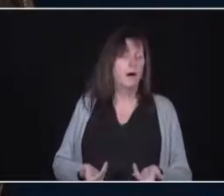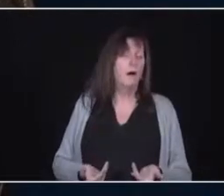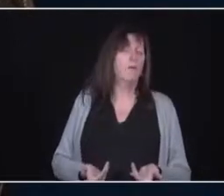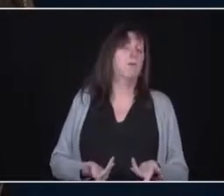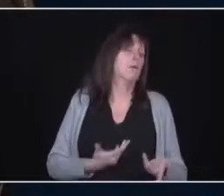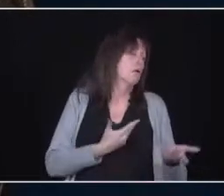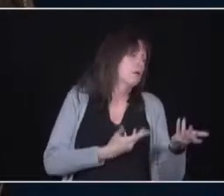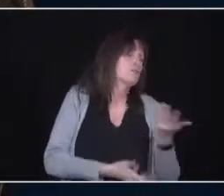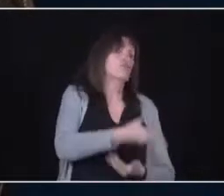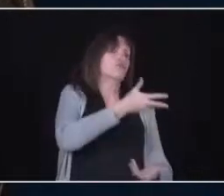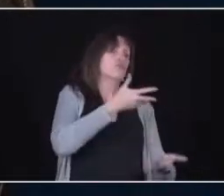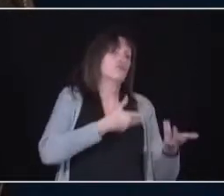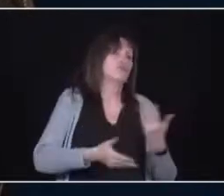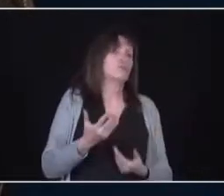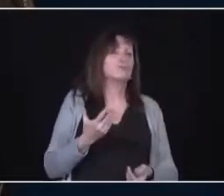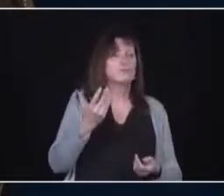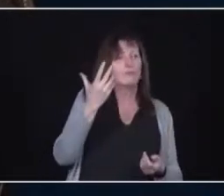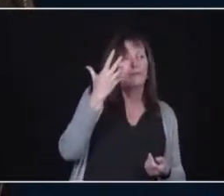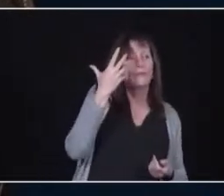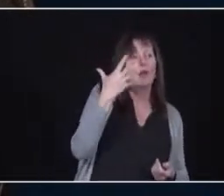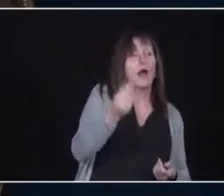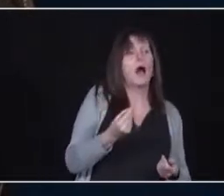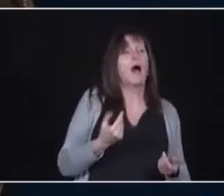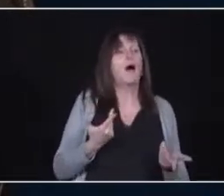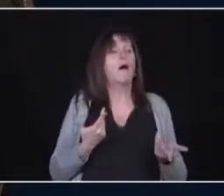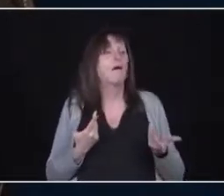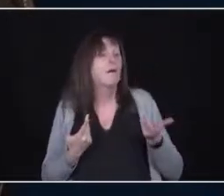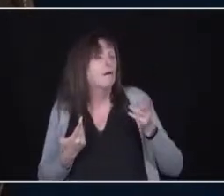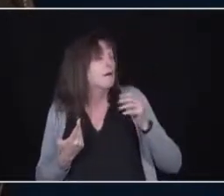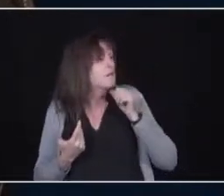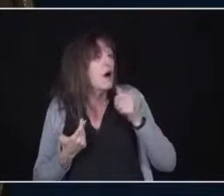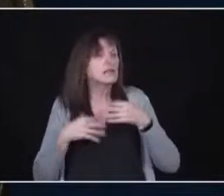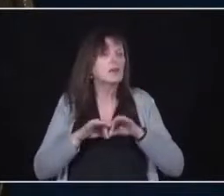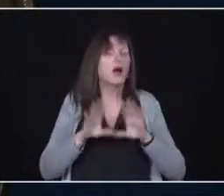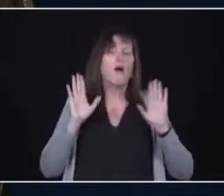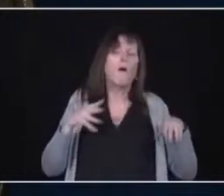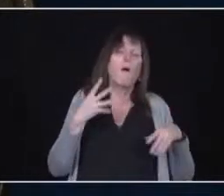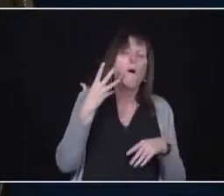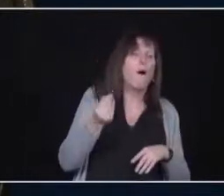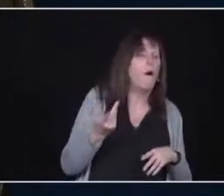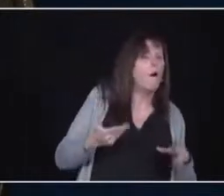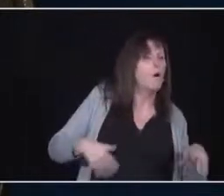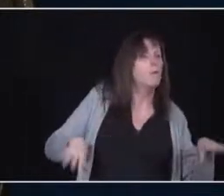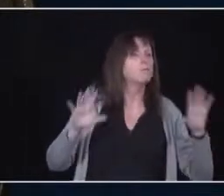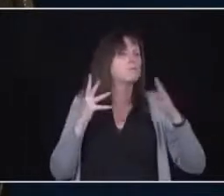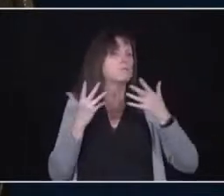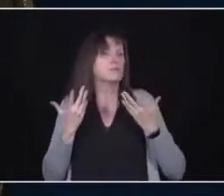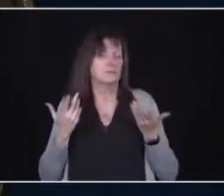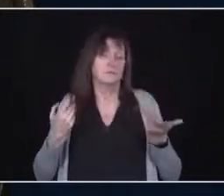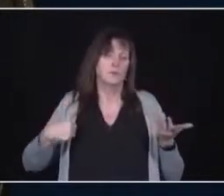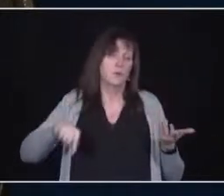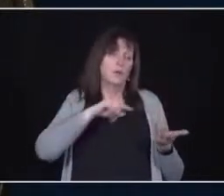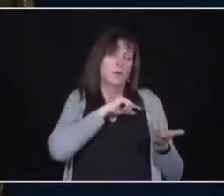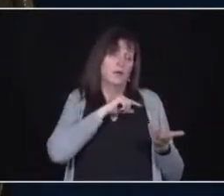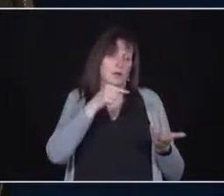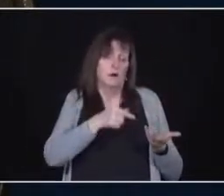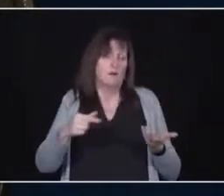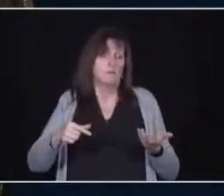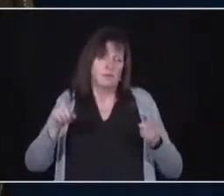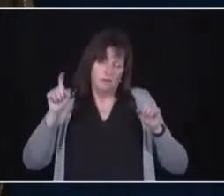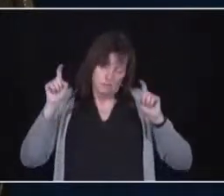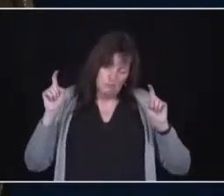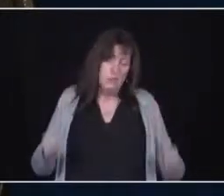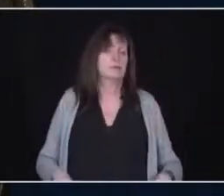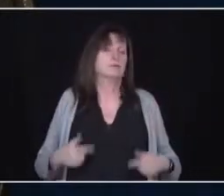for non-essential reasons. As a government, it is our responsibility to take action to address non-compliance